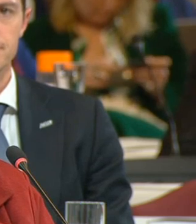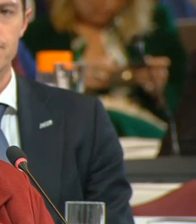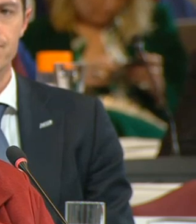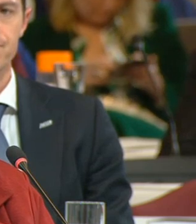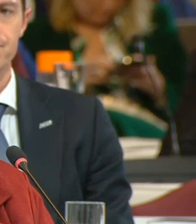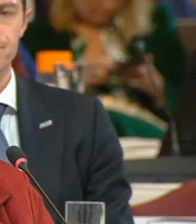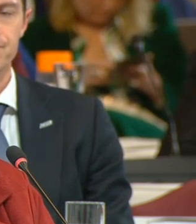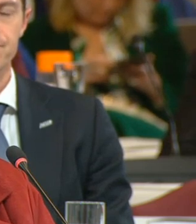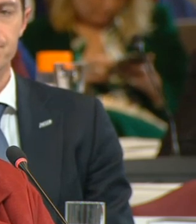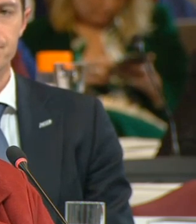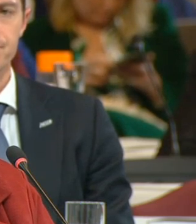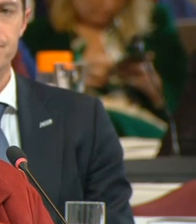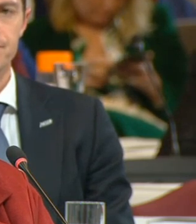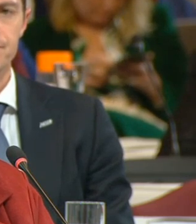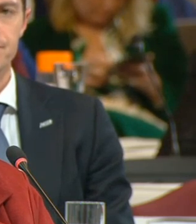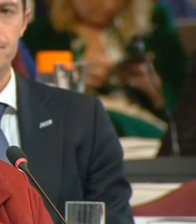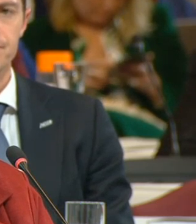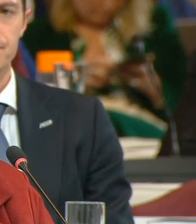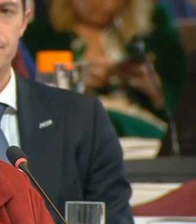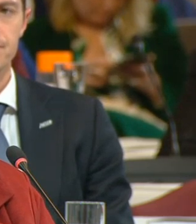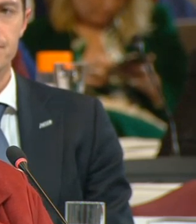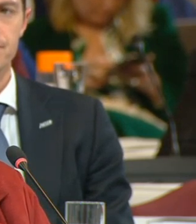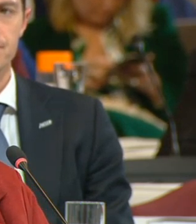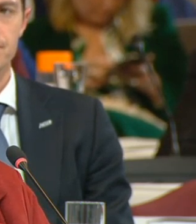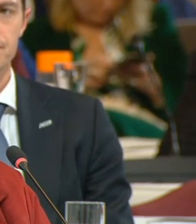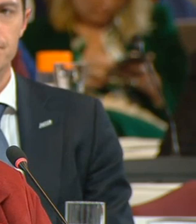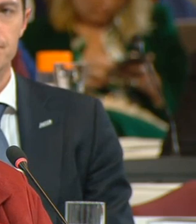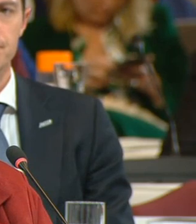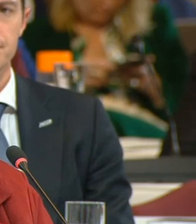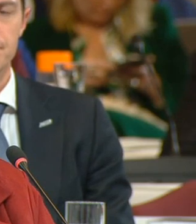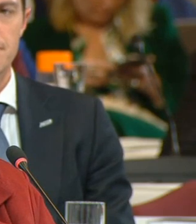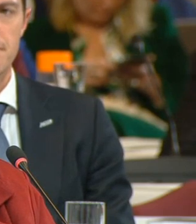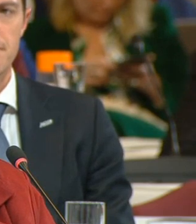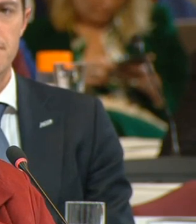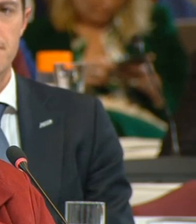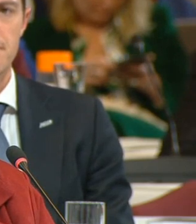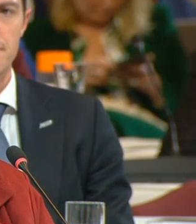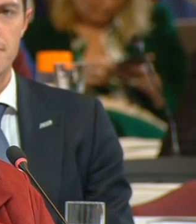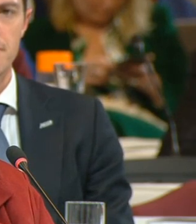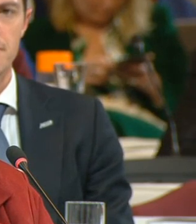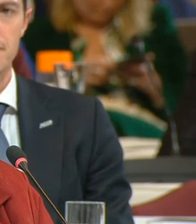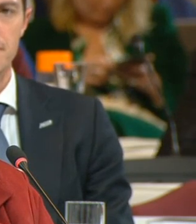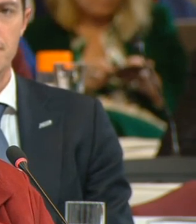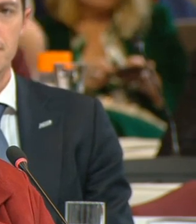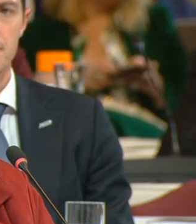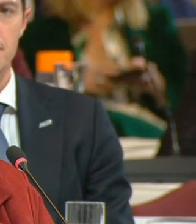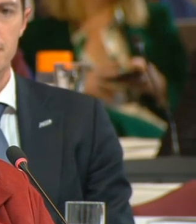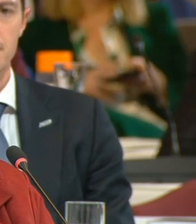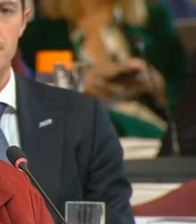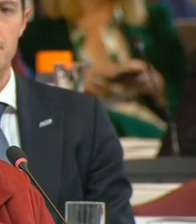interest groups and others work with us to bring about these important changes so that we have secure employment